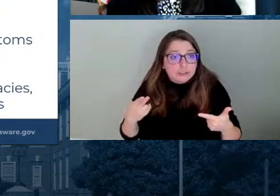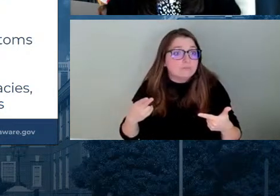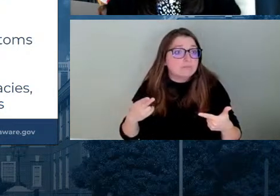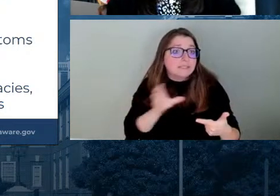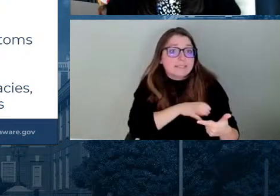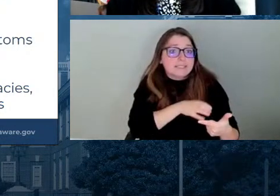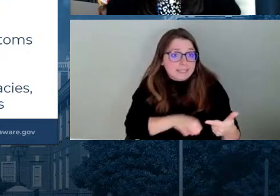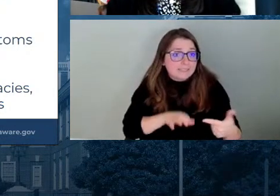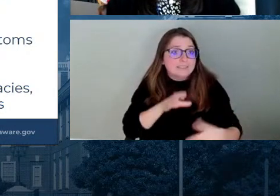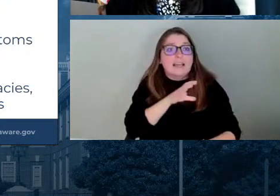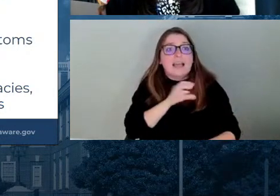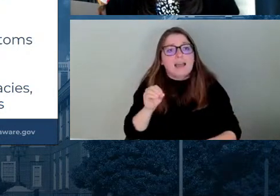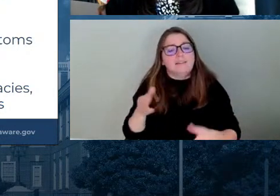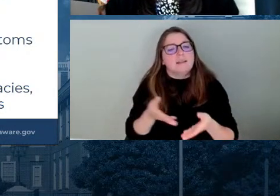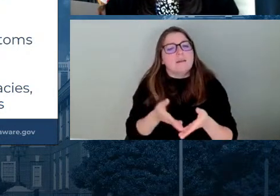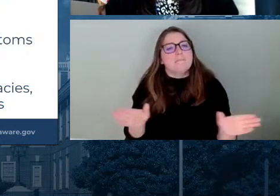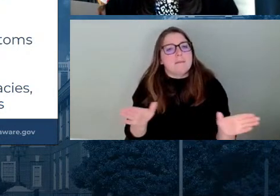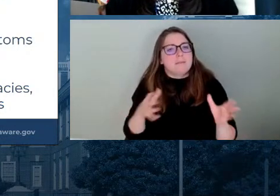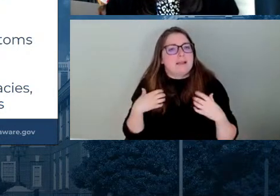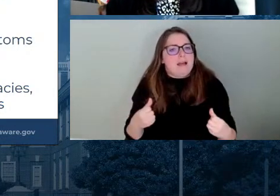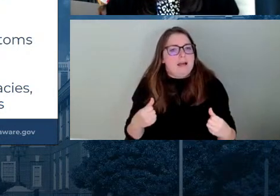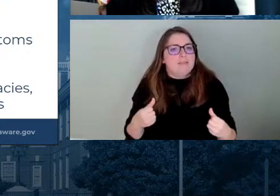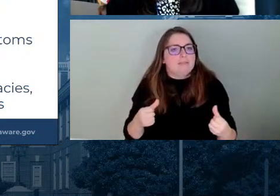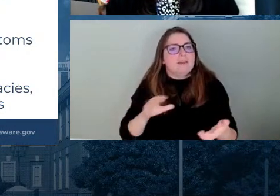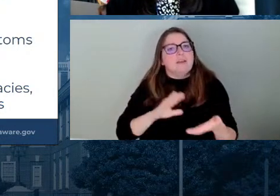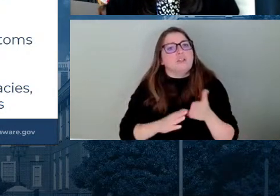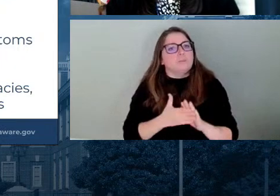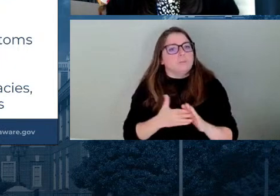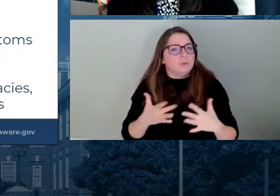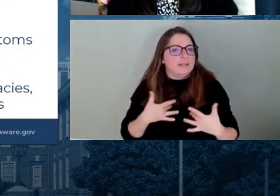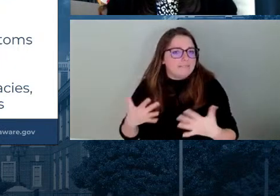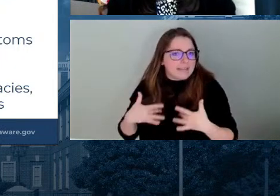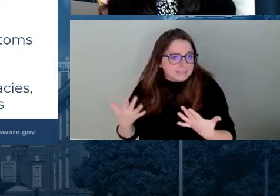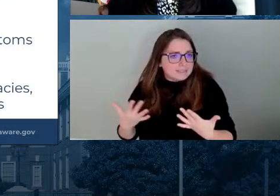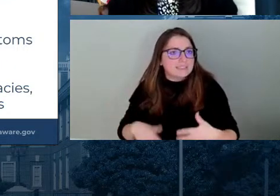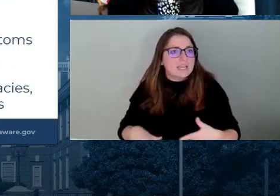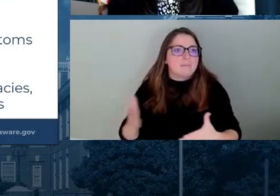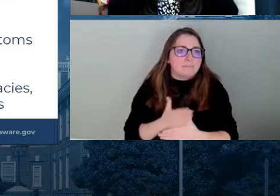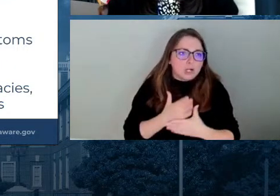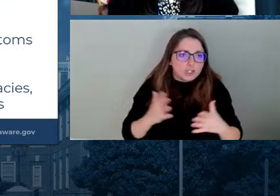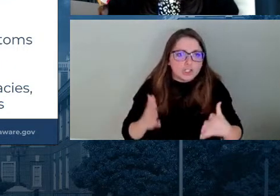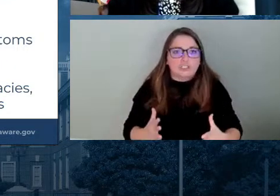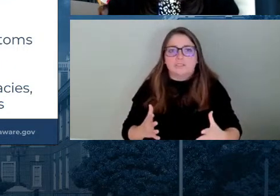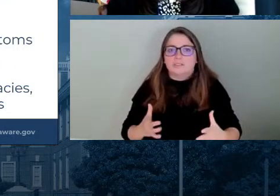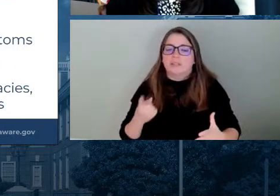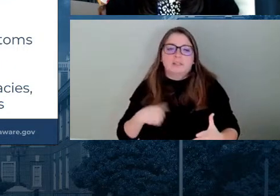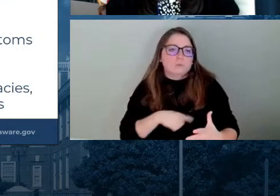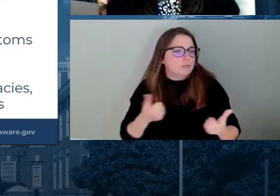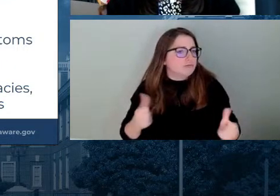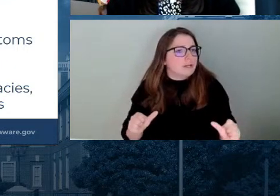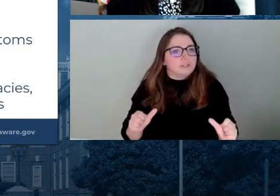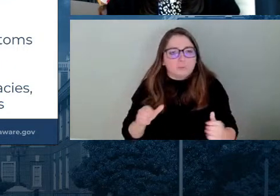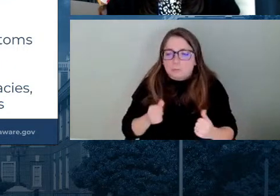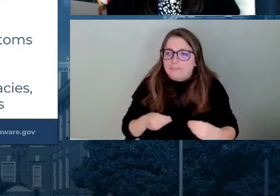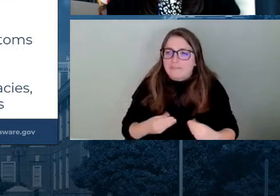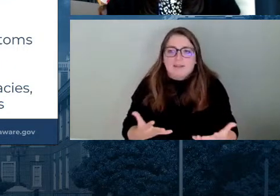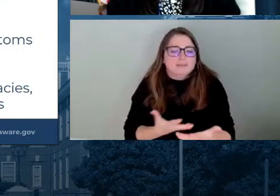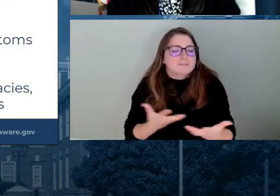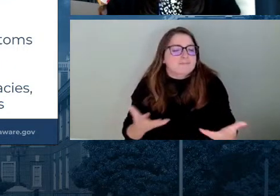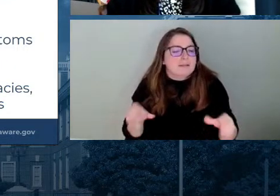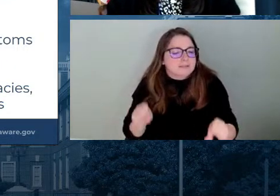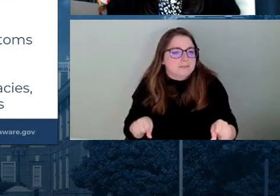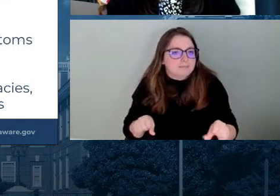with community leaders and community groups throughout the state, again, to try to bring and address access issues to make sure that we don't